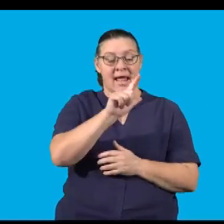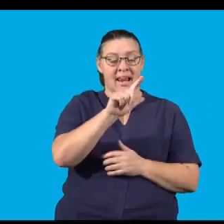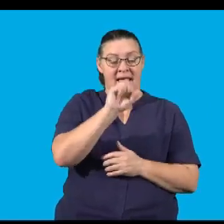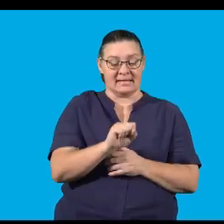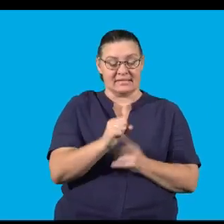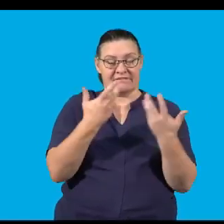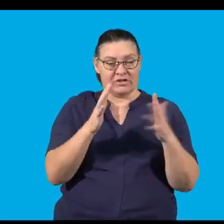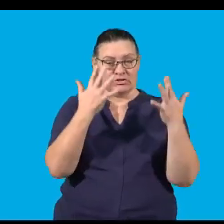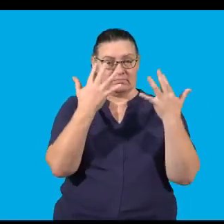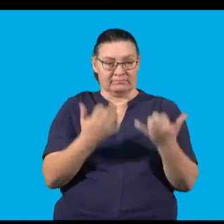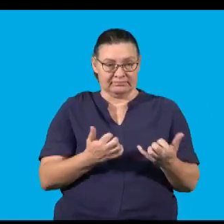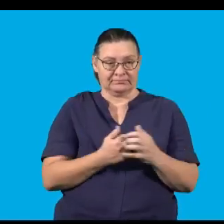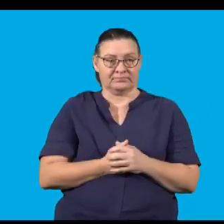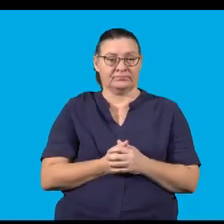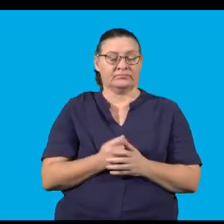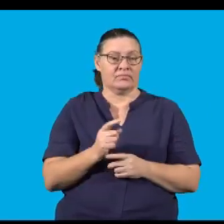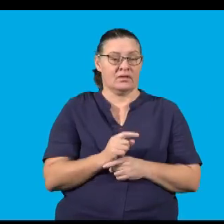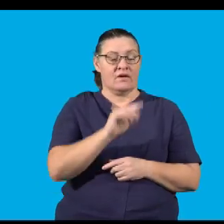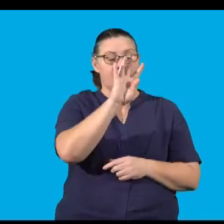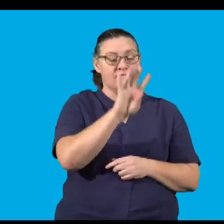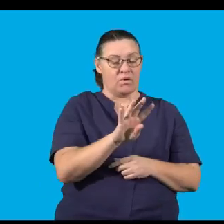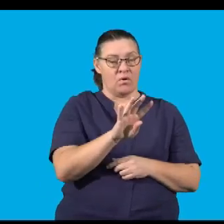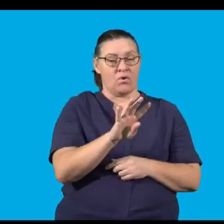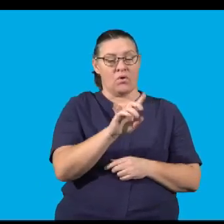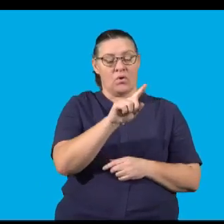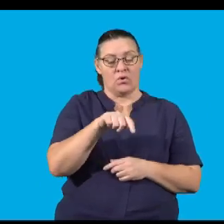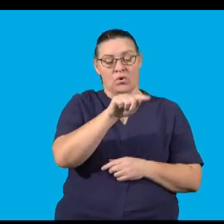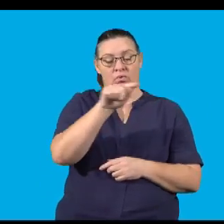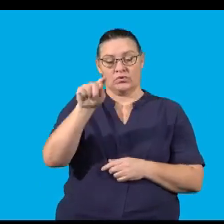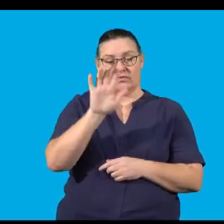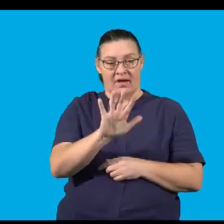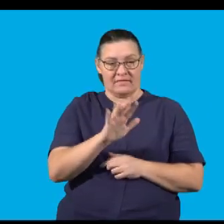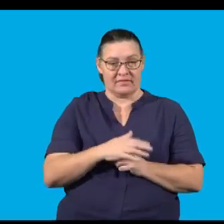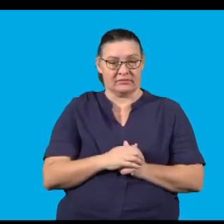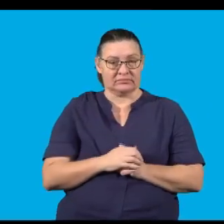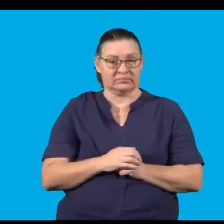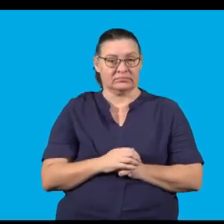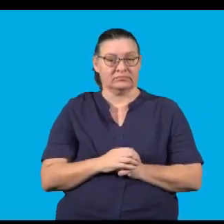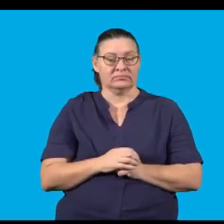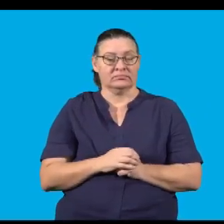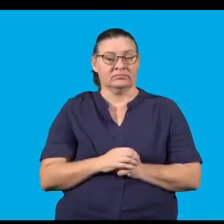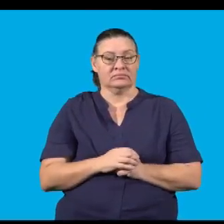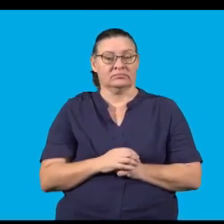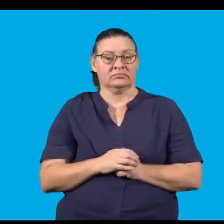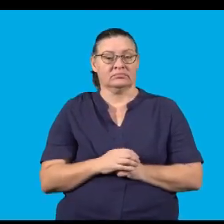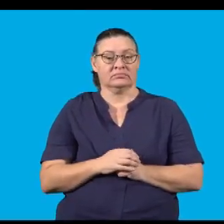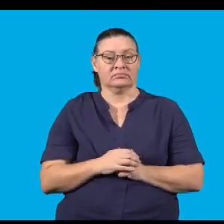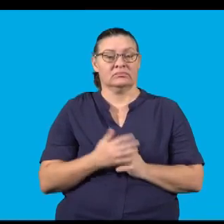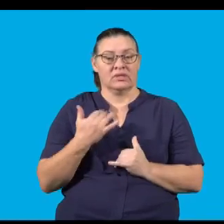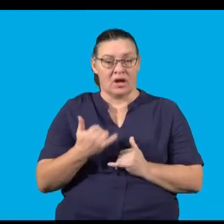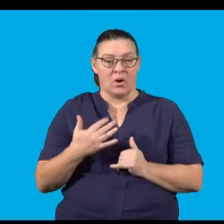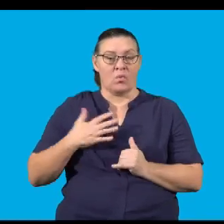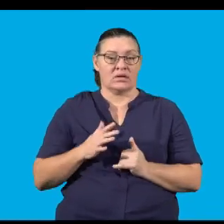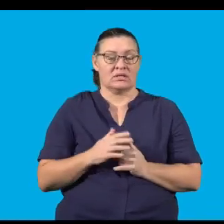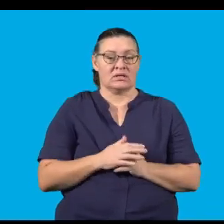LS. So we know that that was 4√5. Okay, we've already worked that out. Now they want us to work